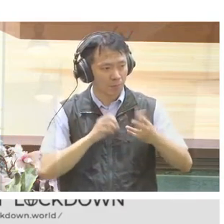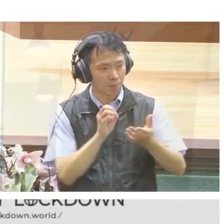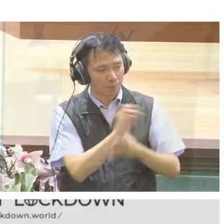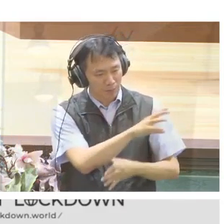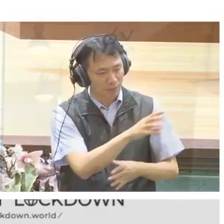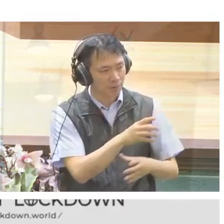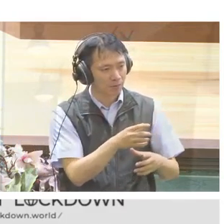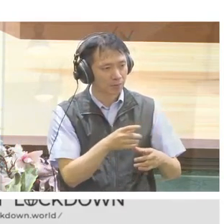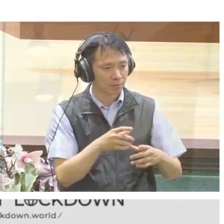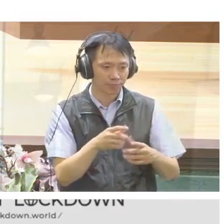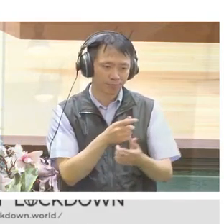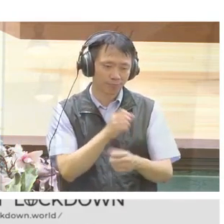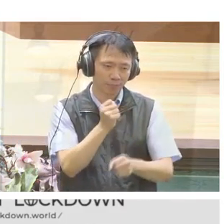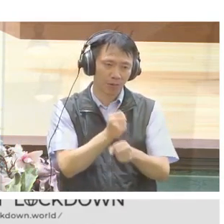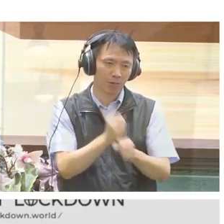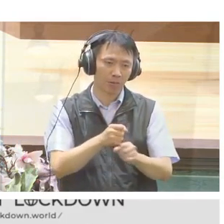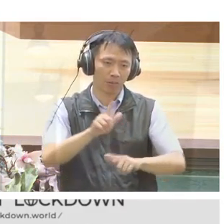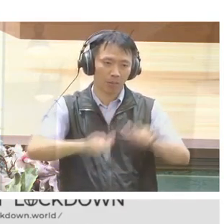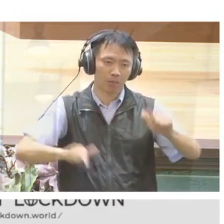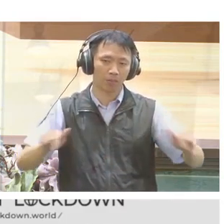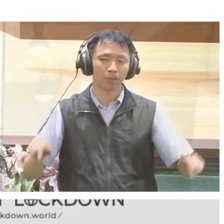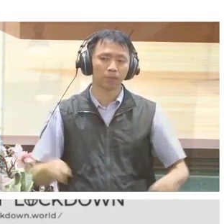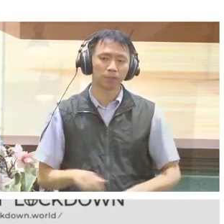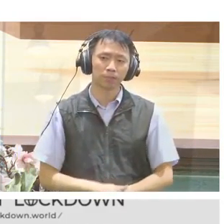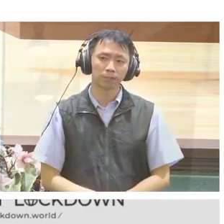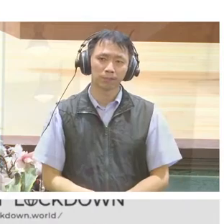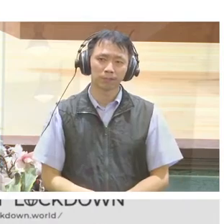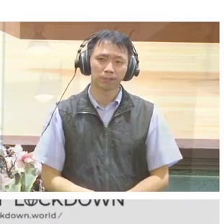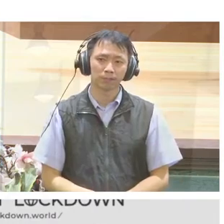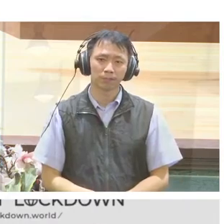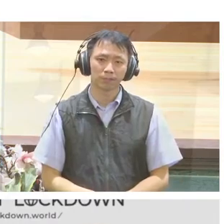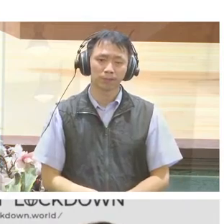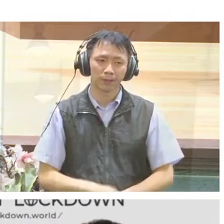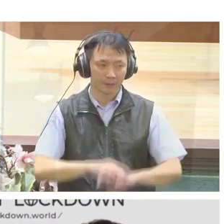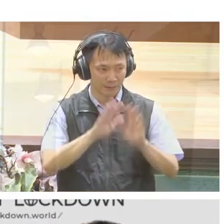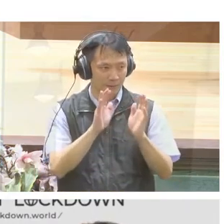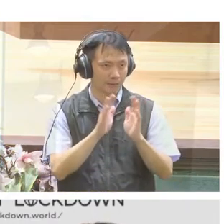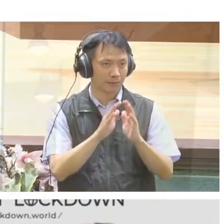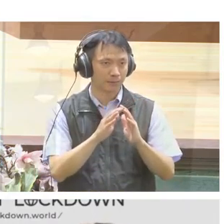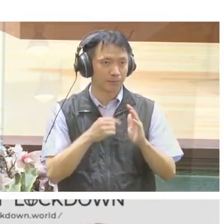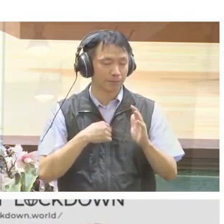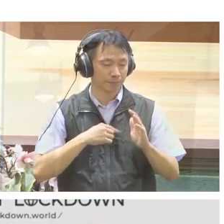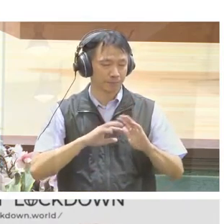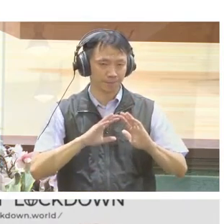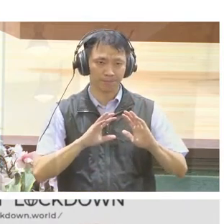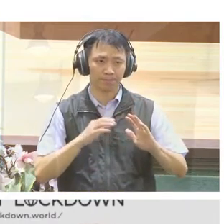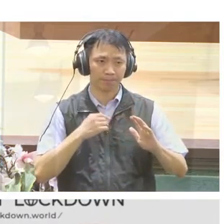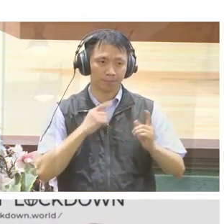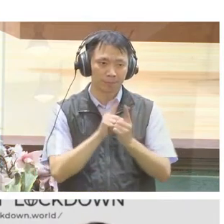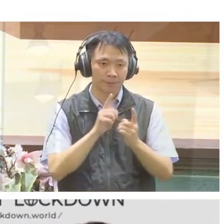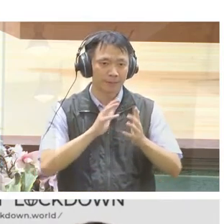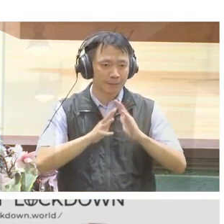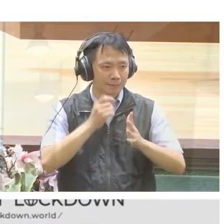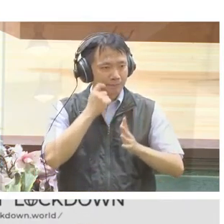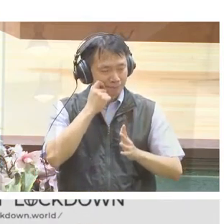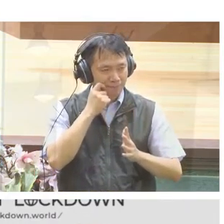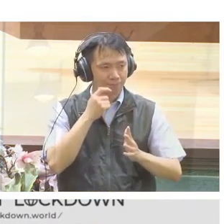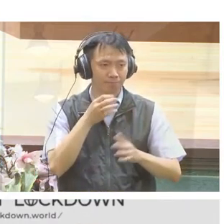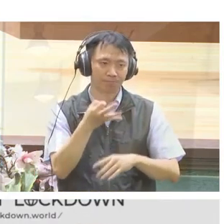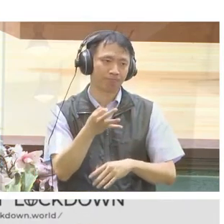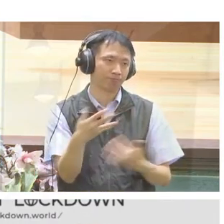level, across the our entire organization, of course, funding is a challenge for us, as well as because we're